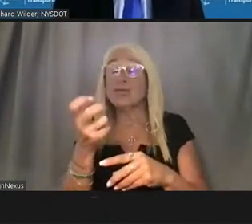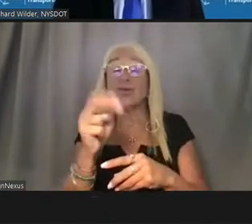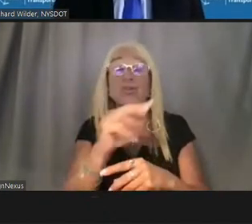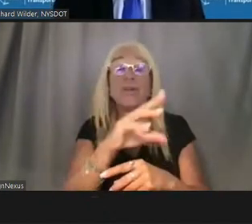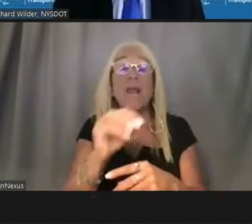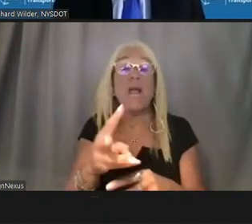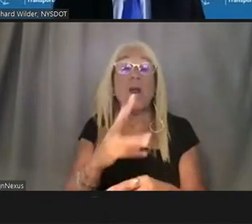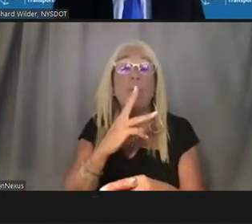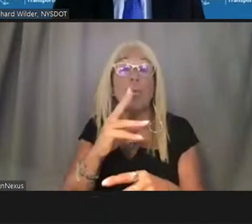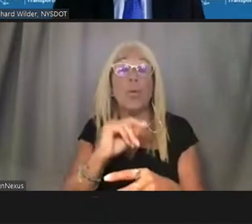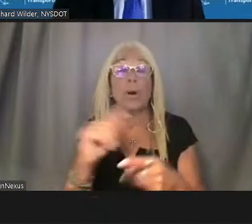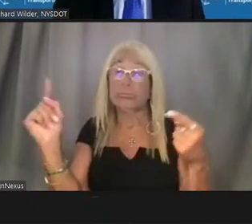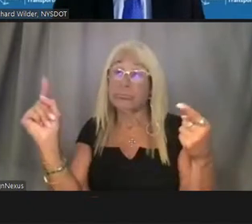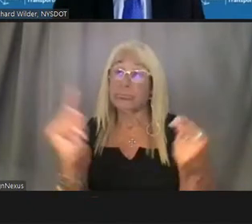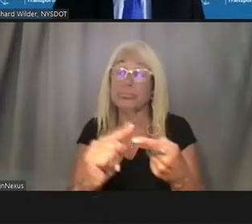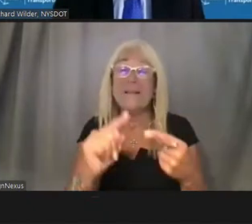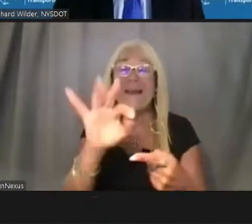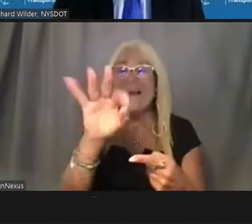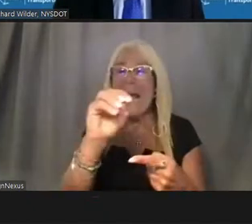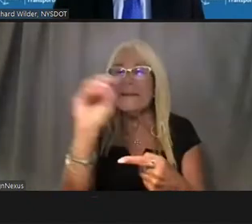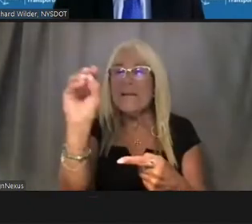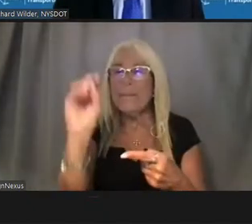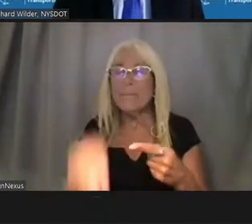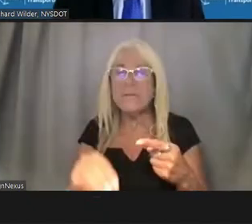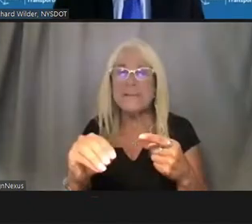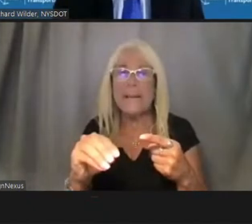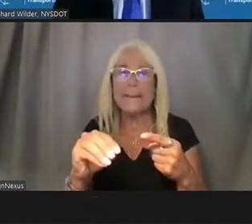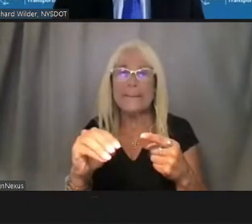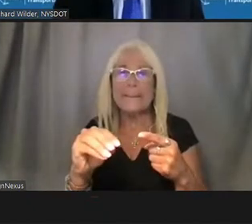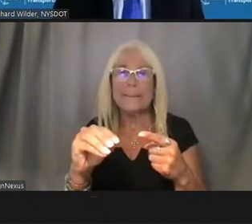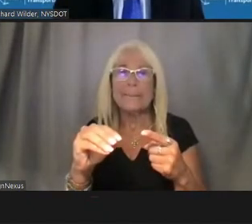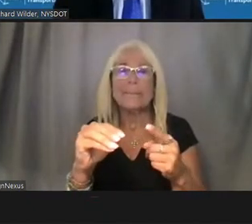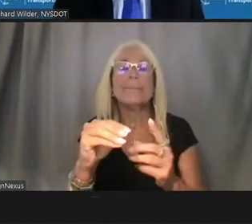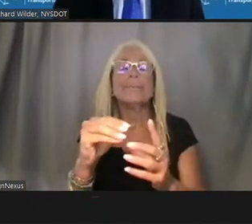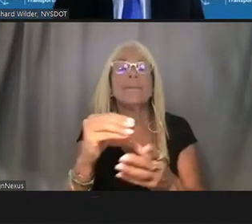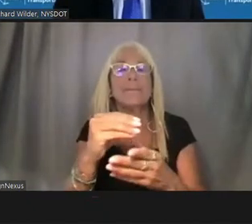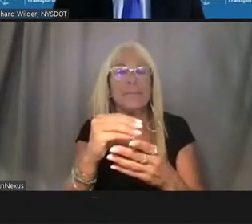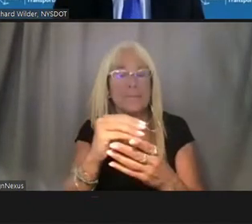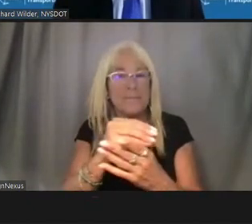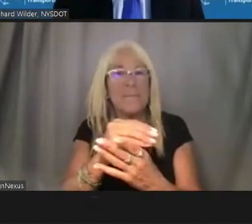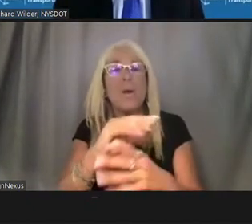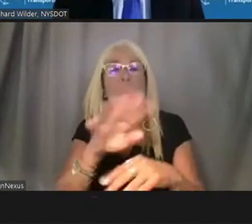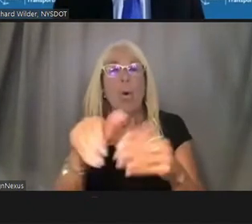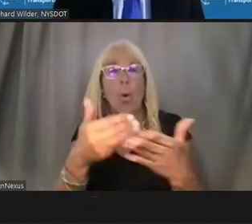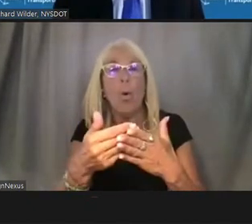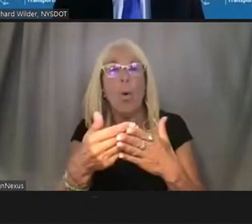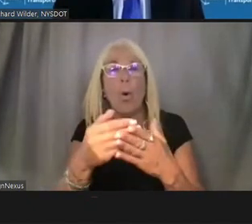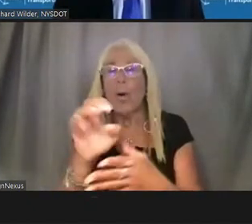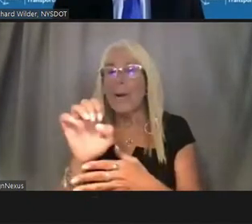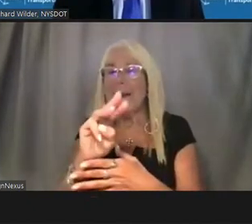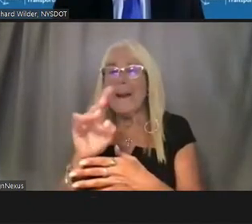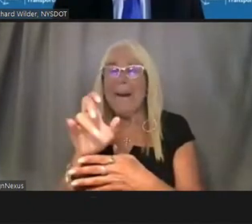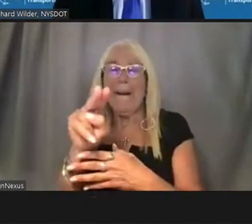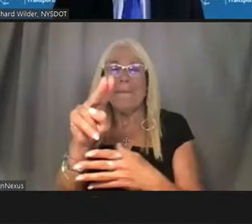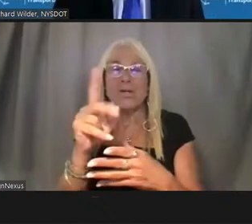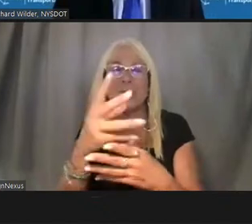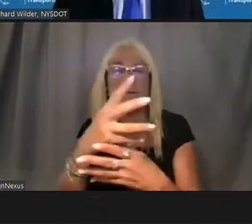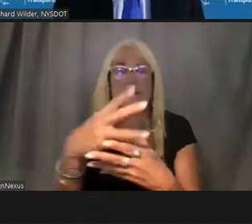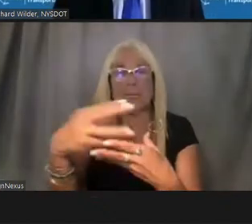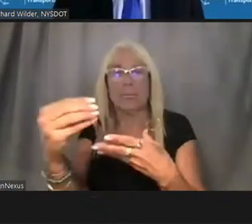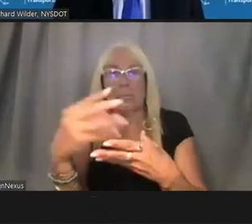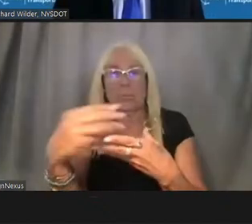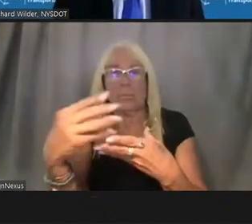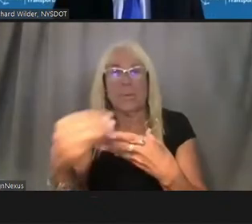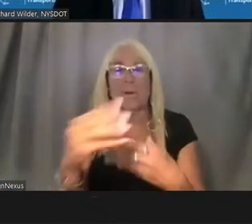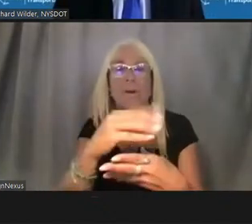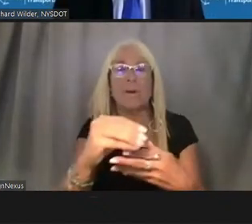reducing a bus's emissions by 90 percent in addition to the def every bus has diesel particulate filters designed to capture